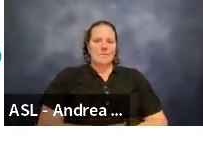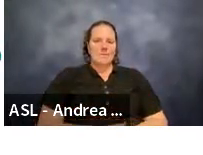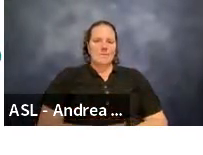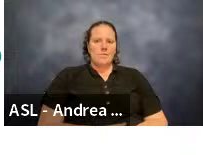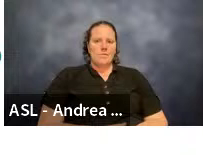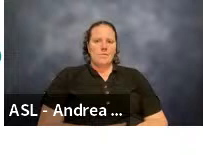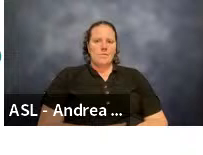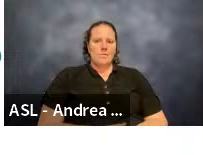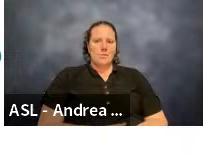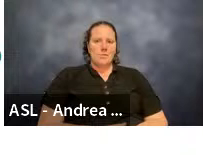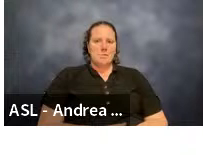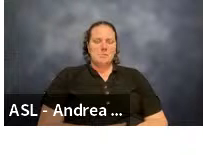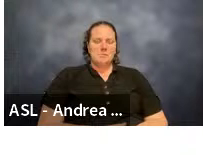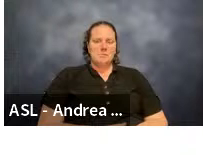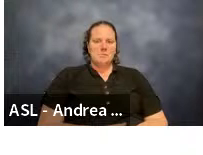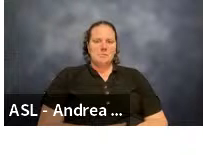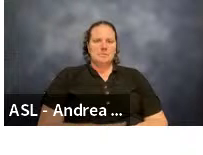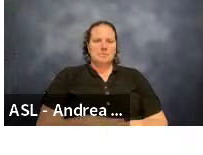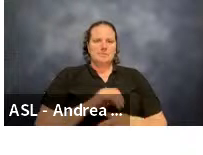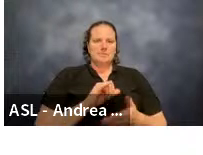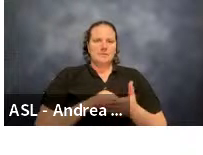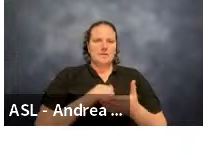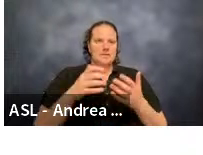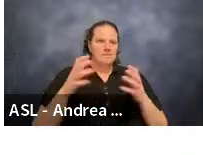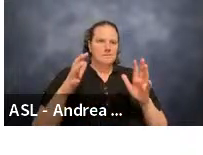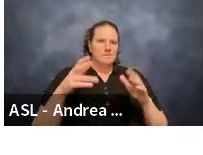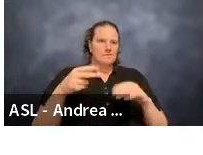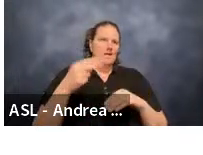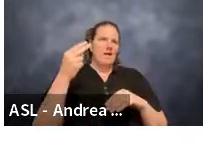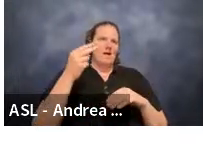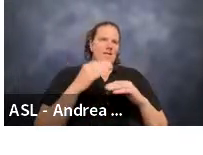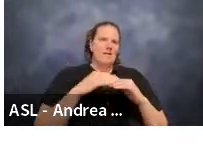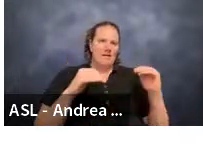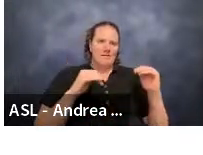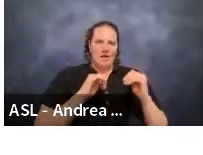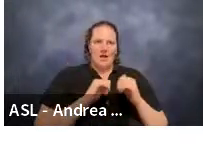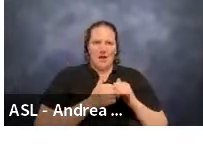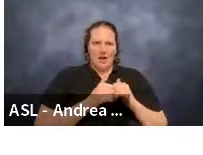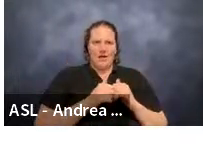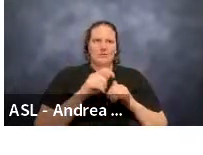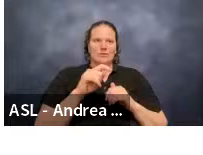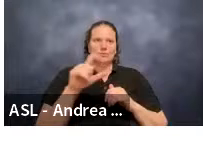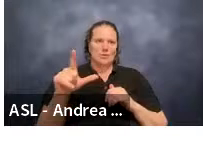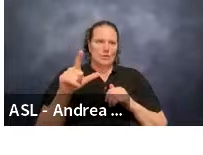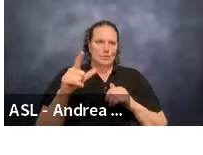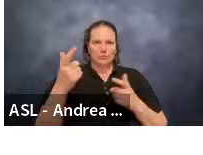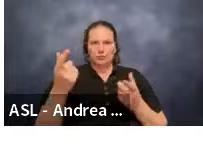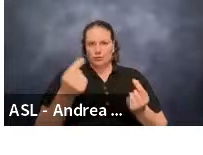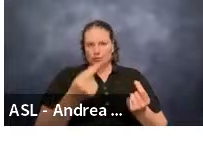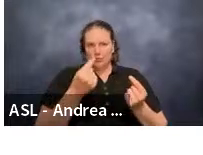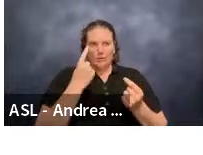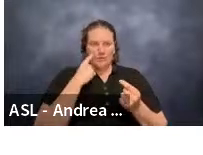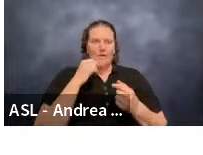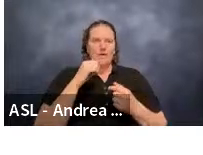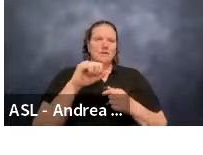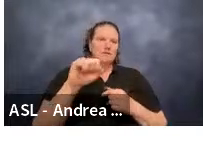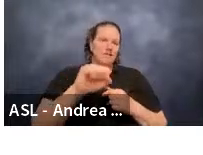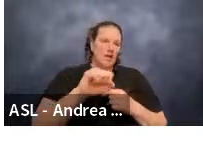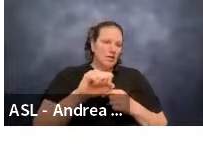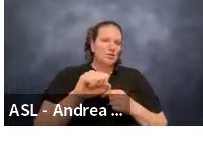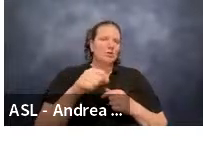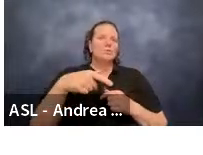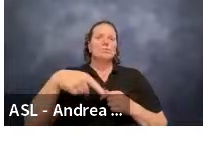And I think that is it. So that's a really high level of how tolling works in the Seattle and Puget Sound